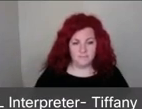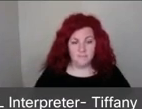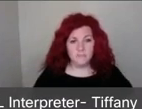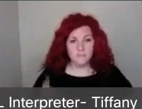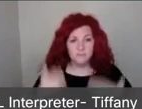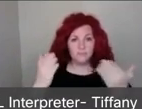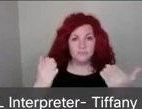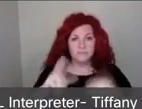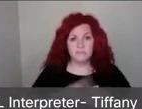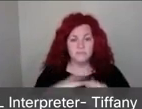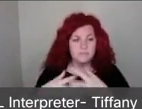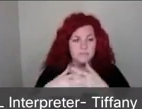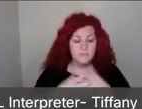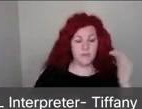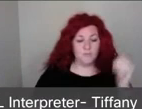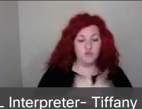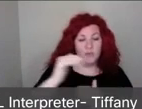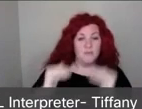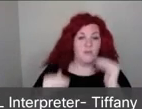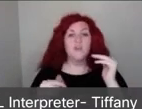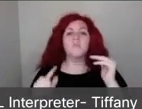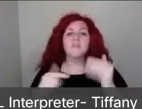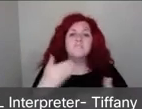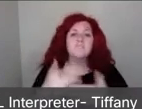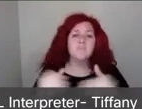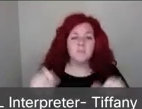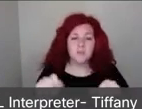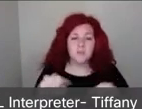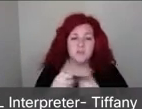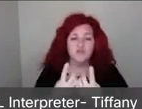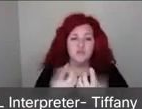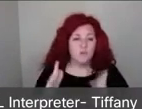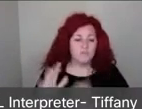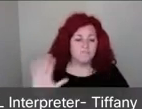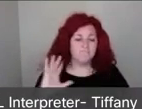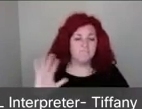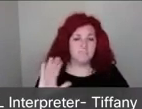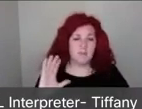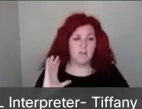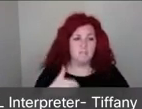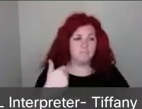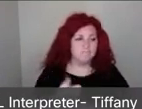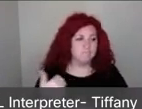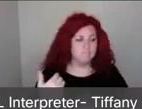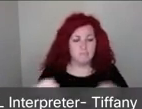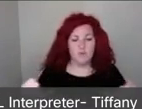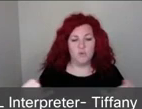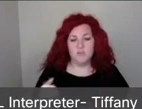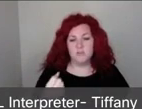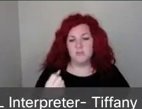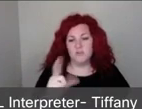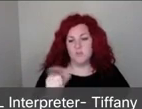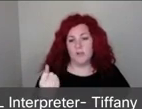minority district be as close as possible to the district that was created in the last redistricting cycle. CD2 is 22%